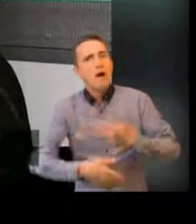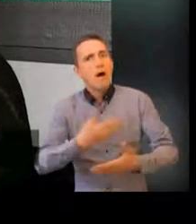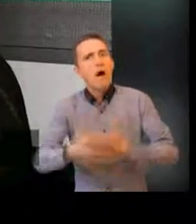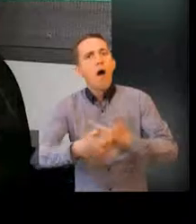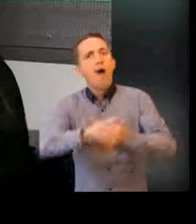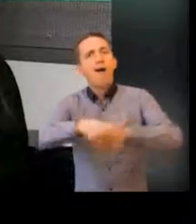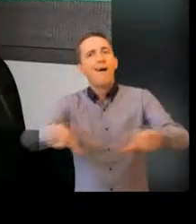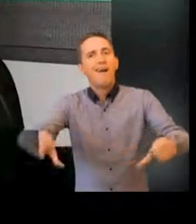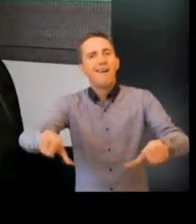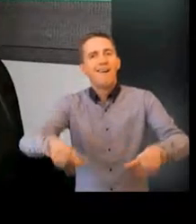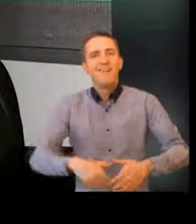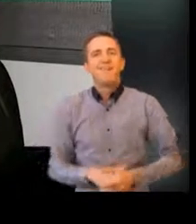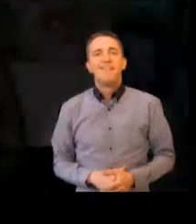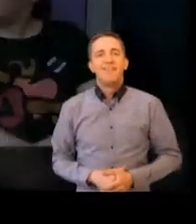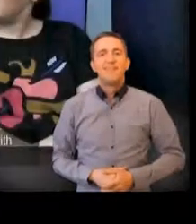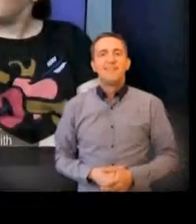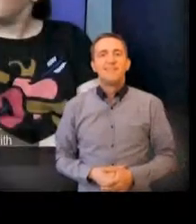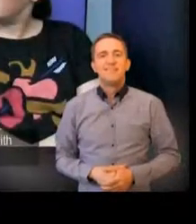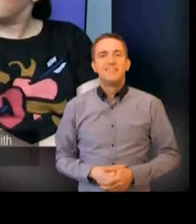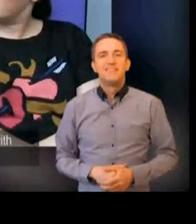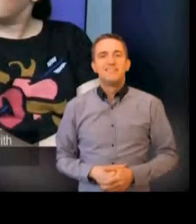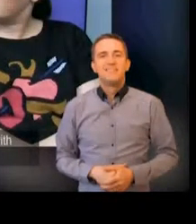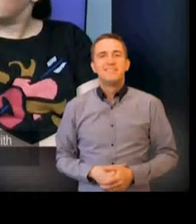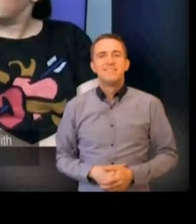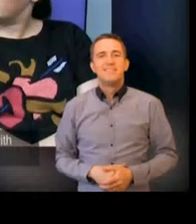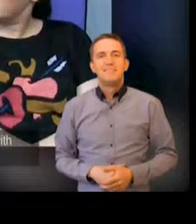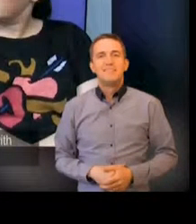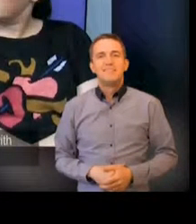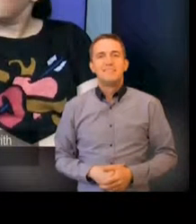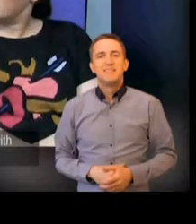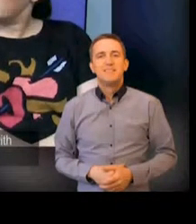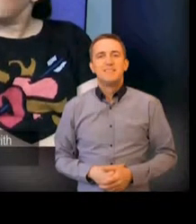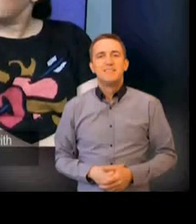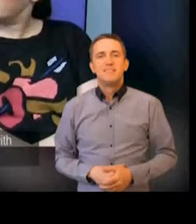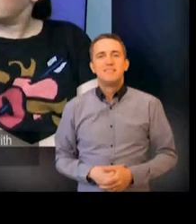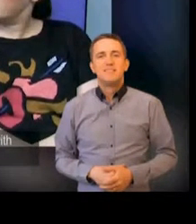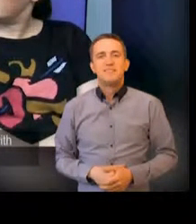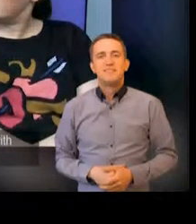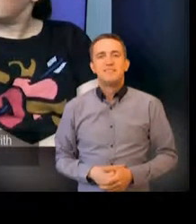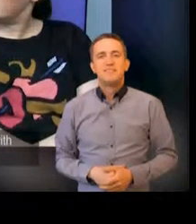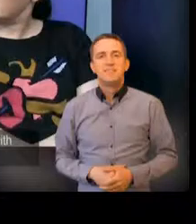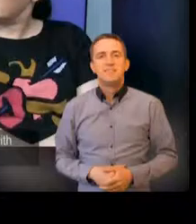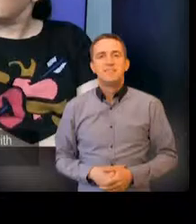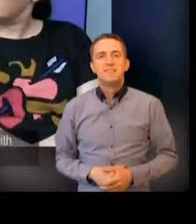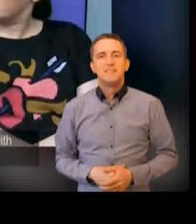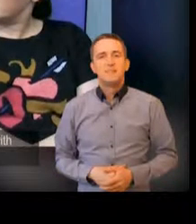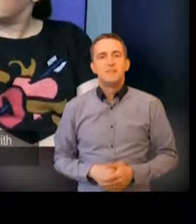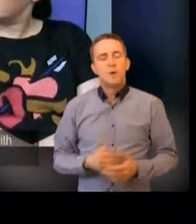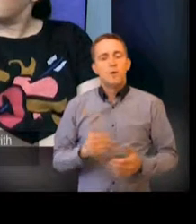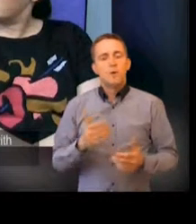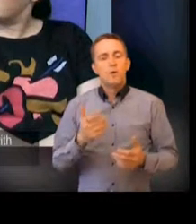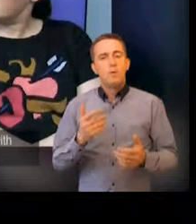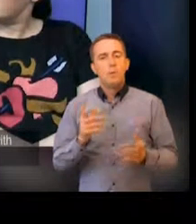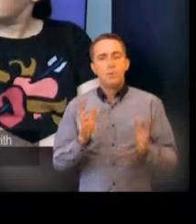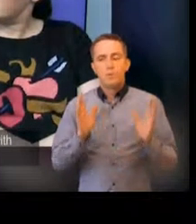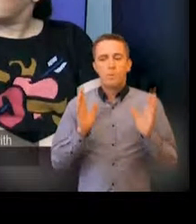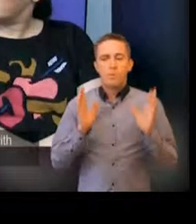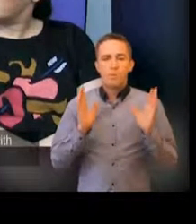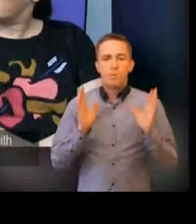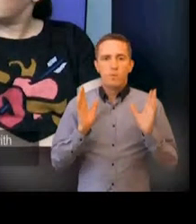oh no, wait and I'll tell you, oh, it's been changed, Rosie, there's a chair there. So they were very good, they helped us lots. They were probably better than us at times because they minded.